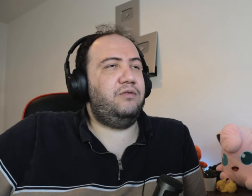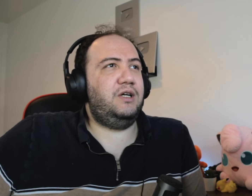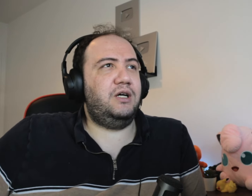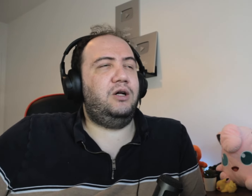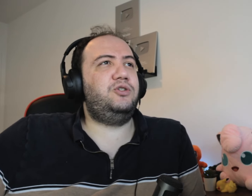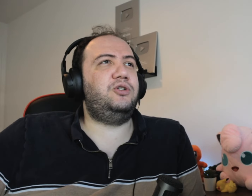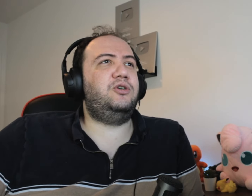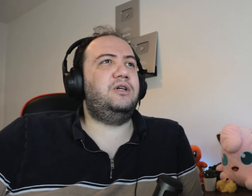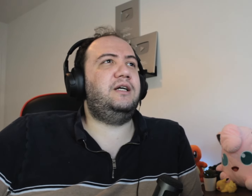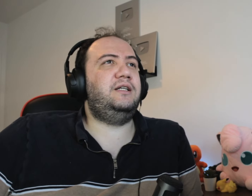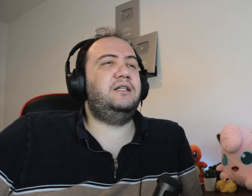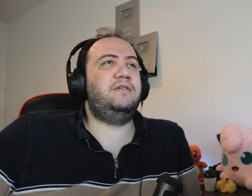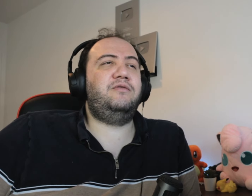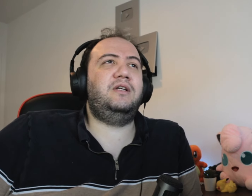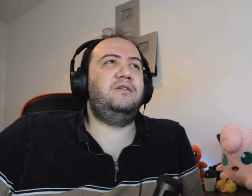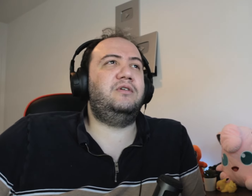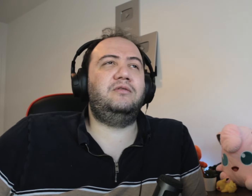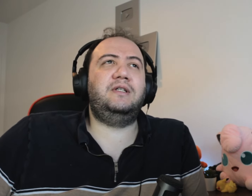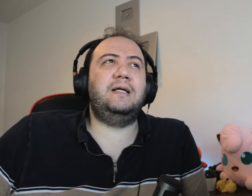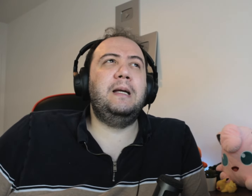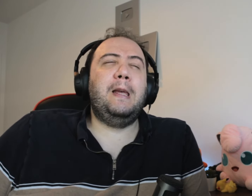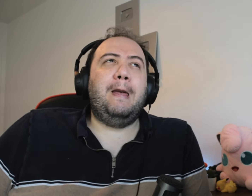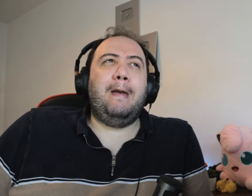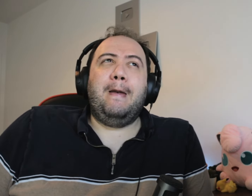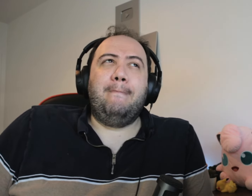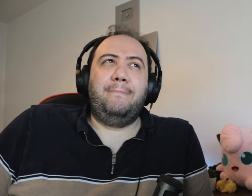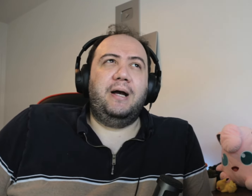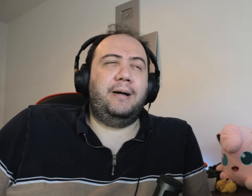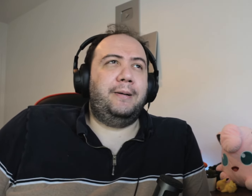Involving culture I love everything Involving